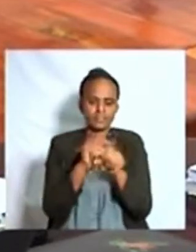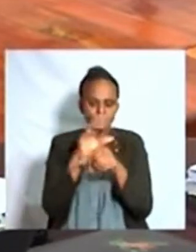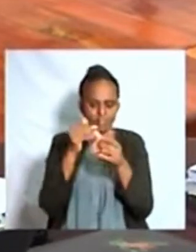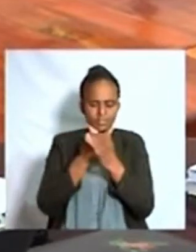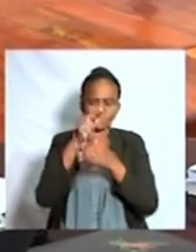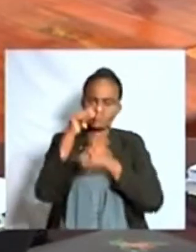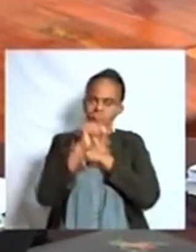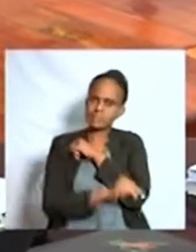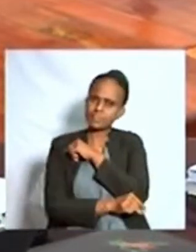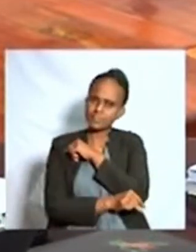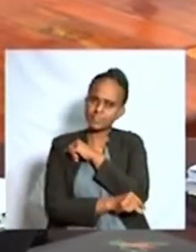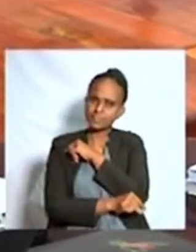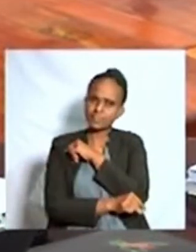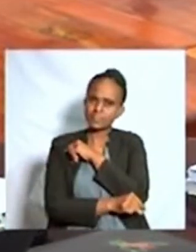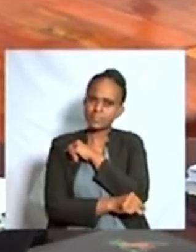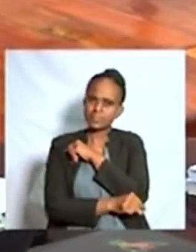detail.